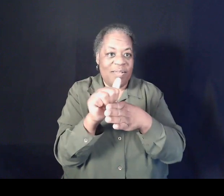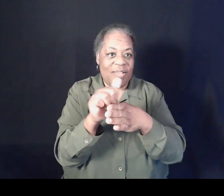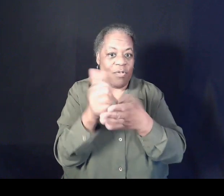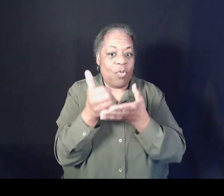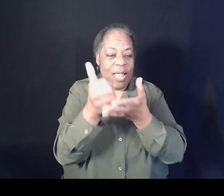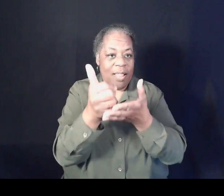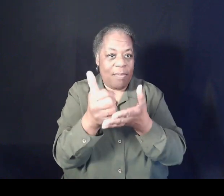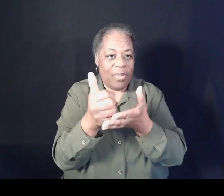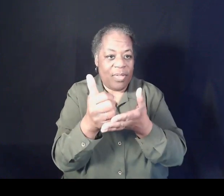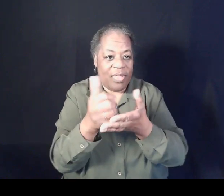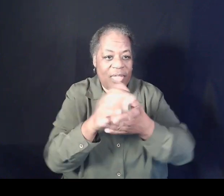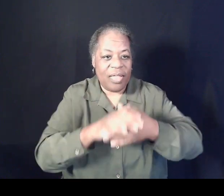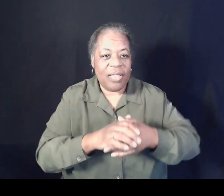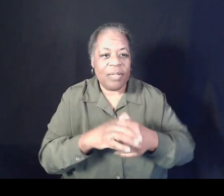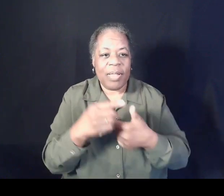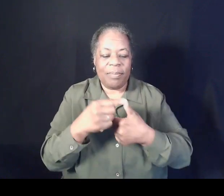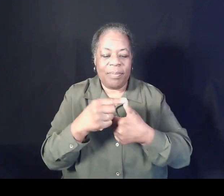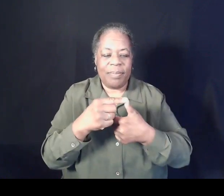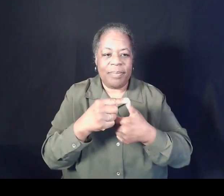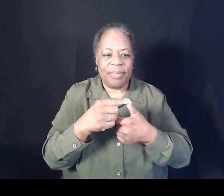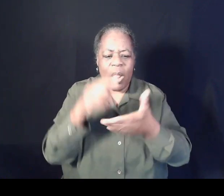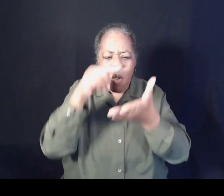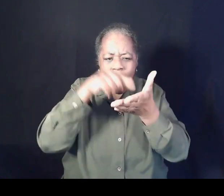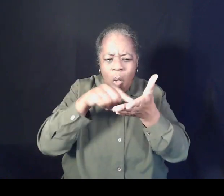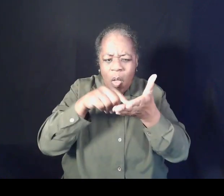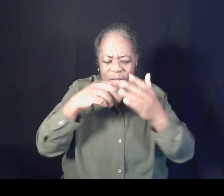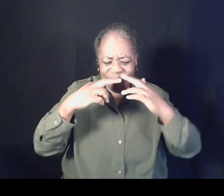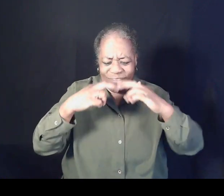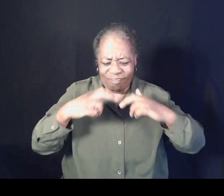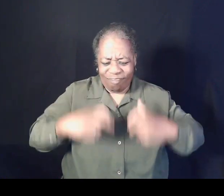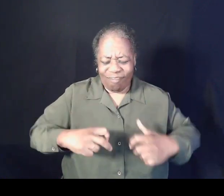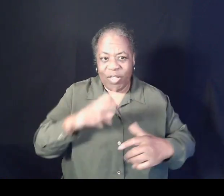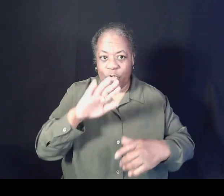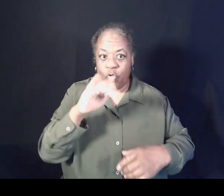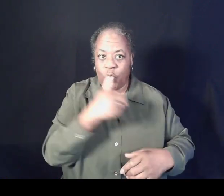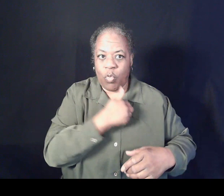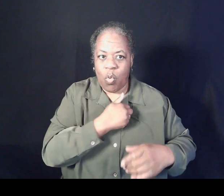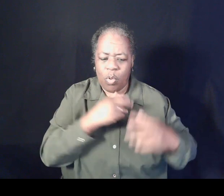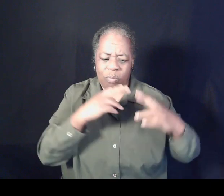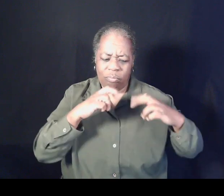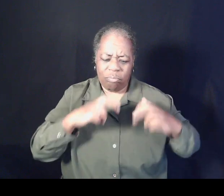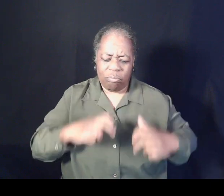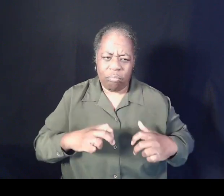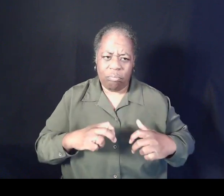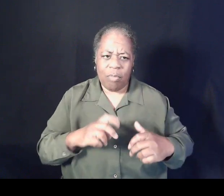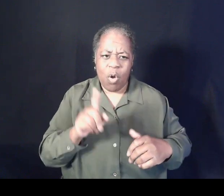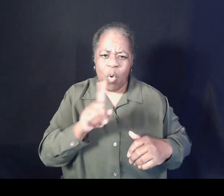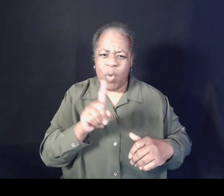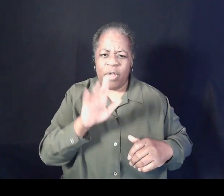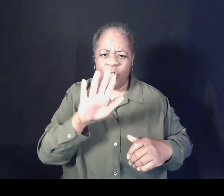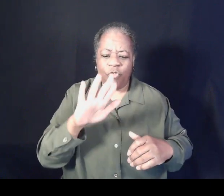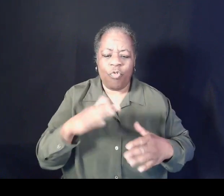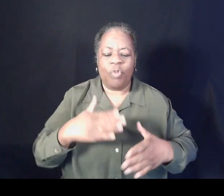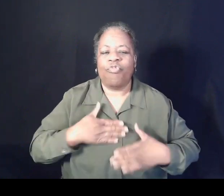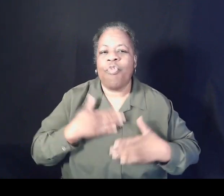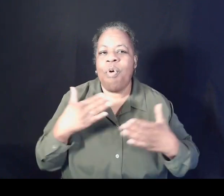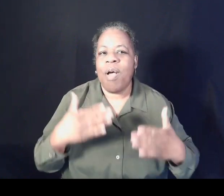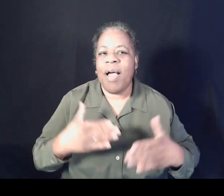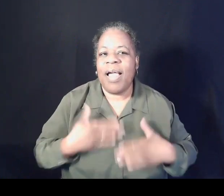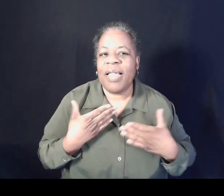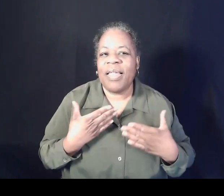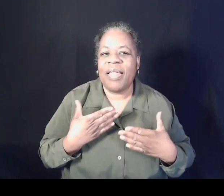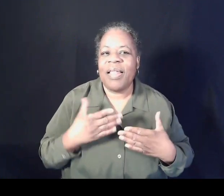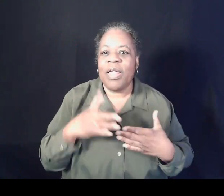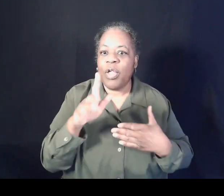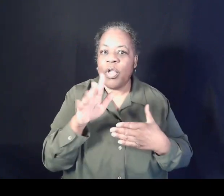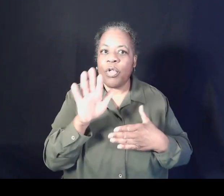One, I want to encourage you to audit your soul. Ask yourself, where is your joy? Where is your